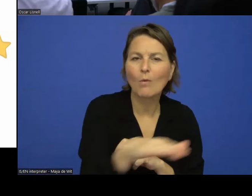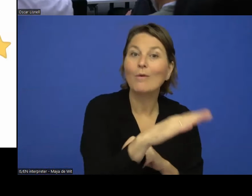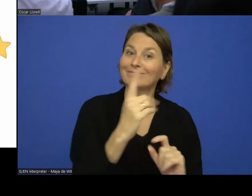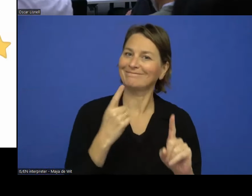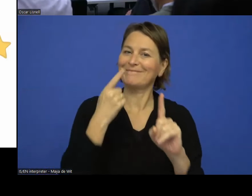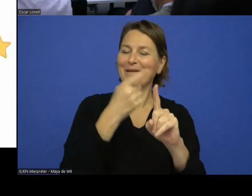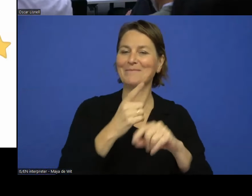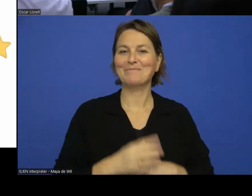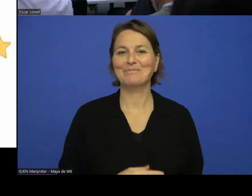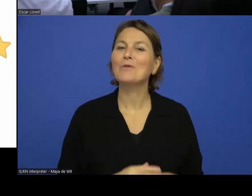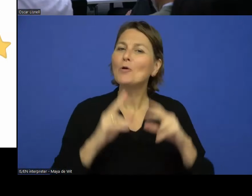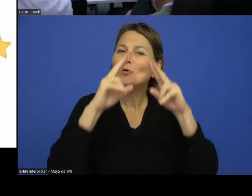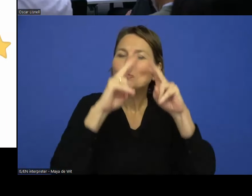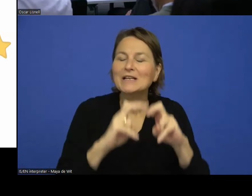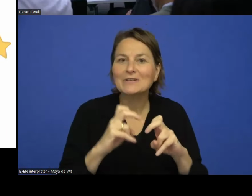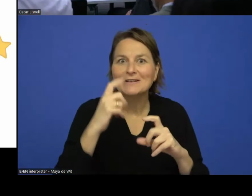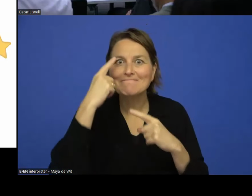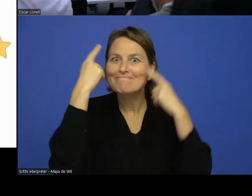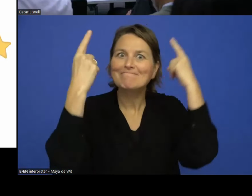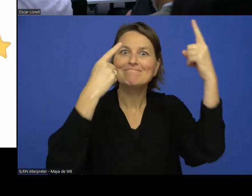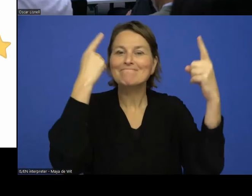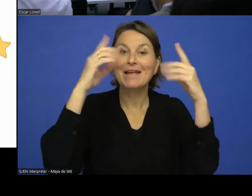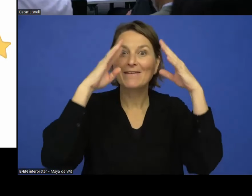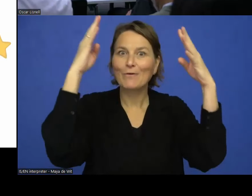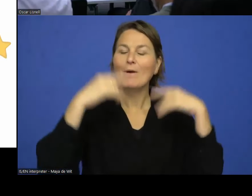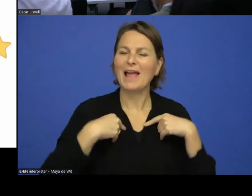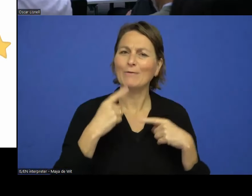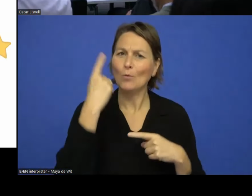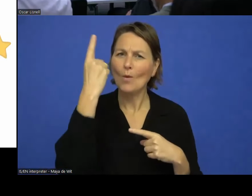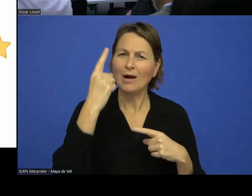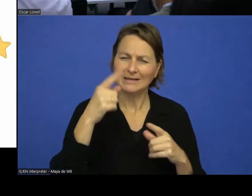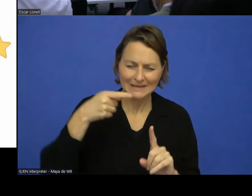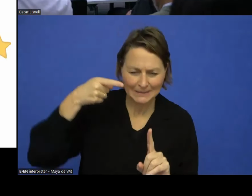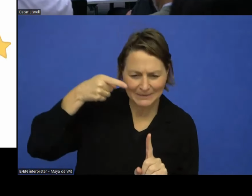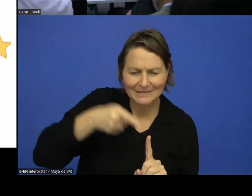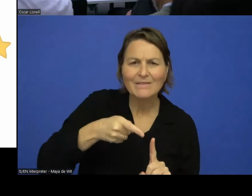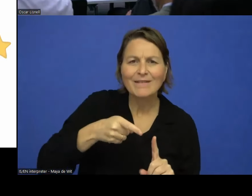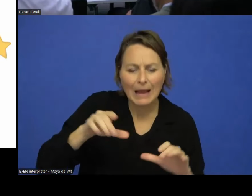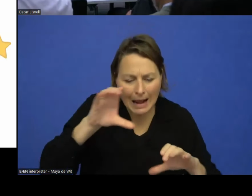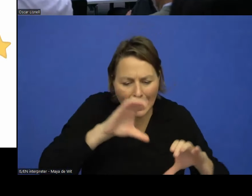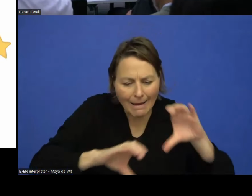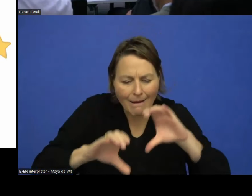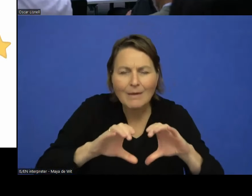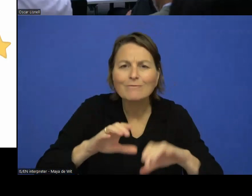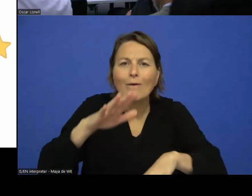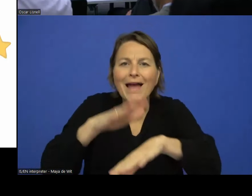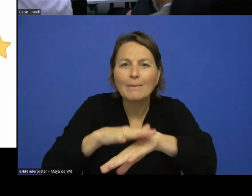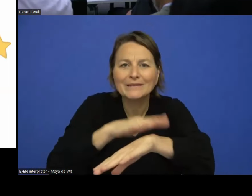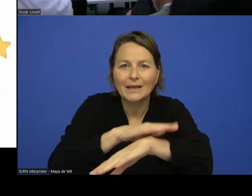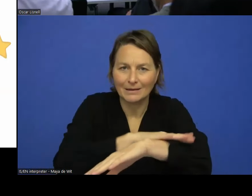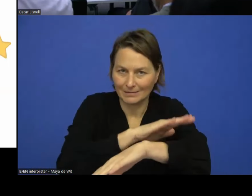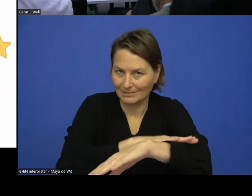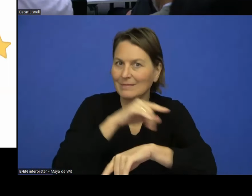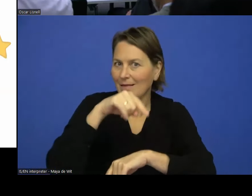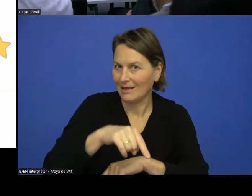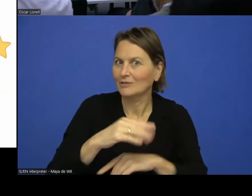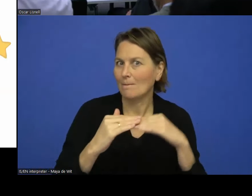create innovations, and we actually have a haptic lab that we are developing further. We will conduct